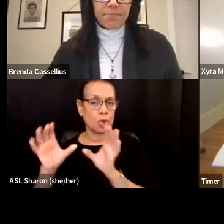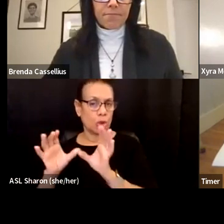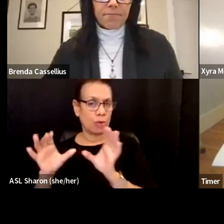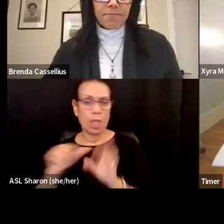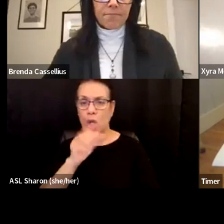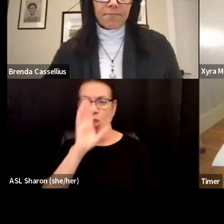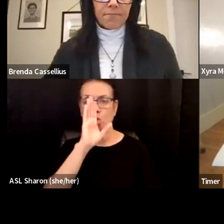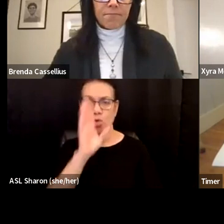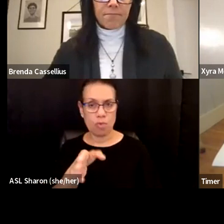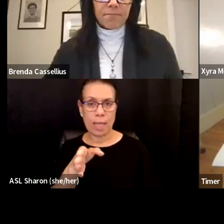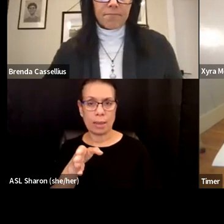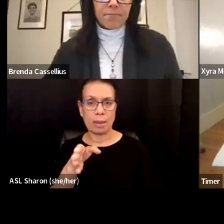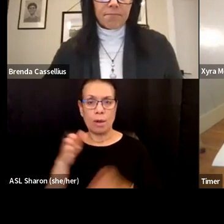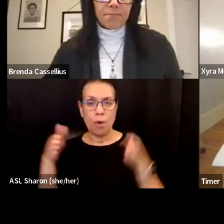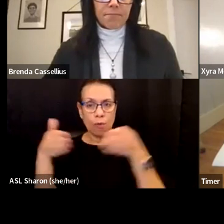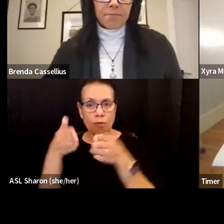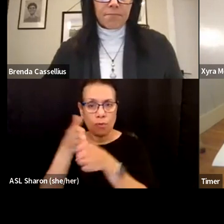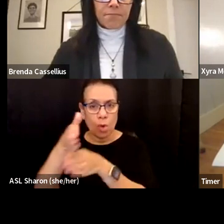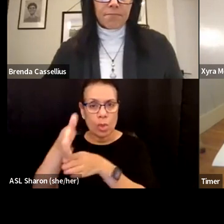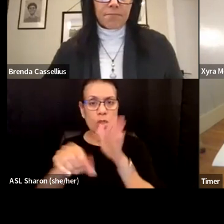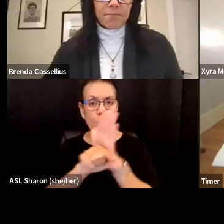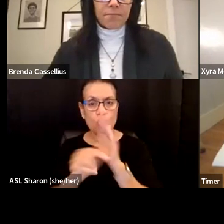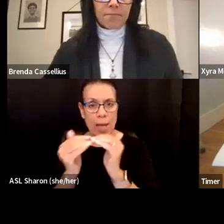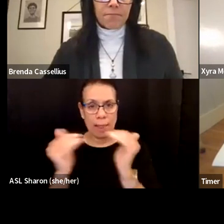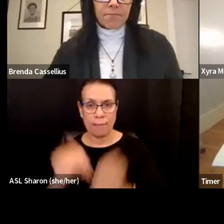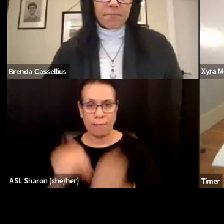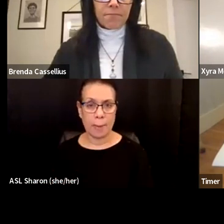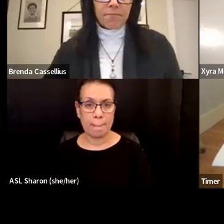directed focus on a particular grade level